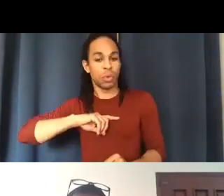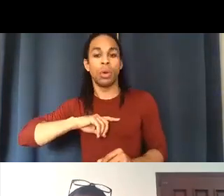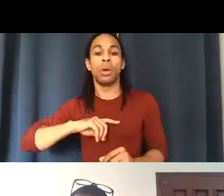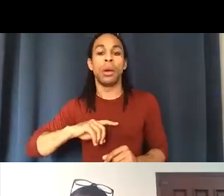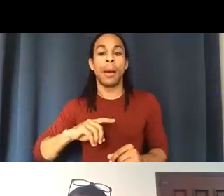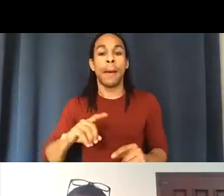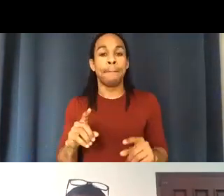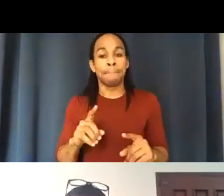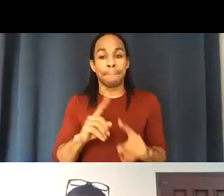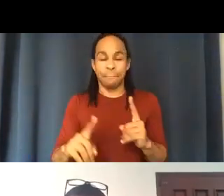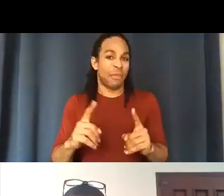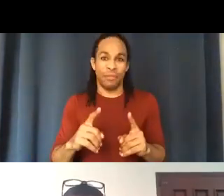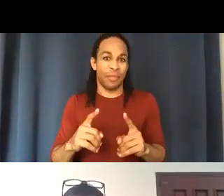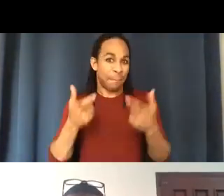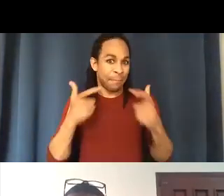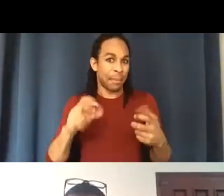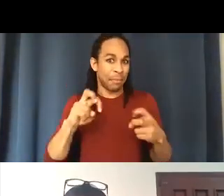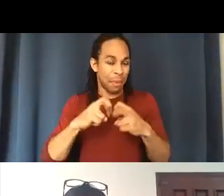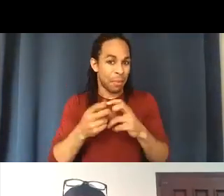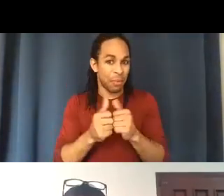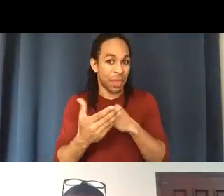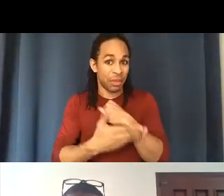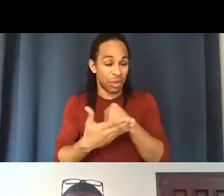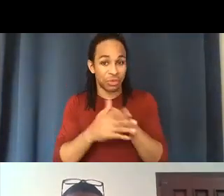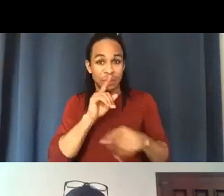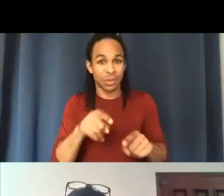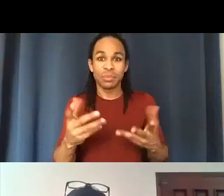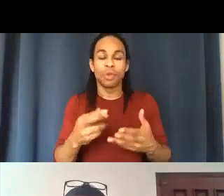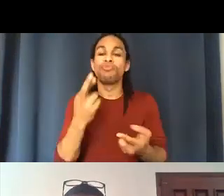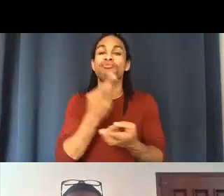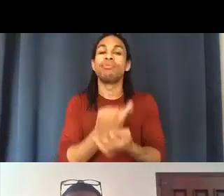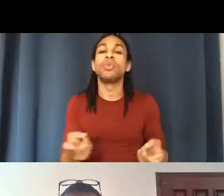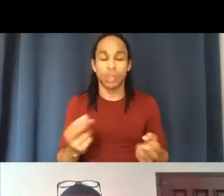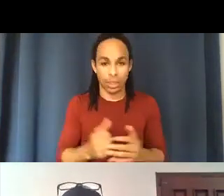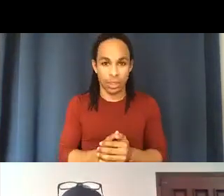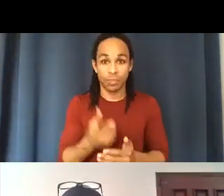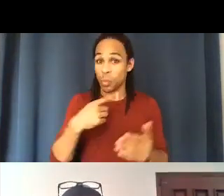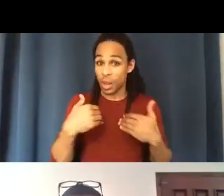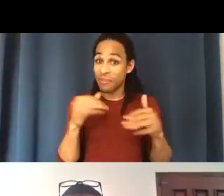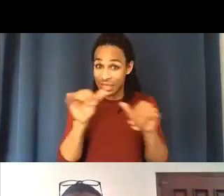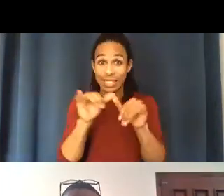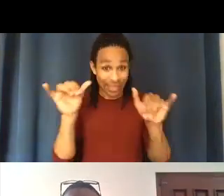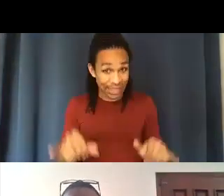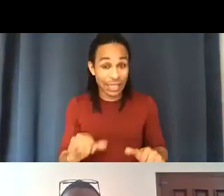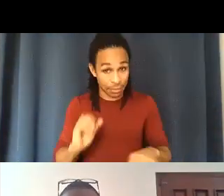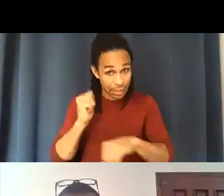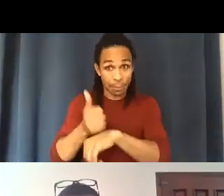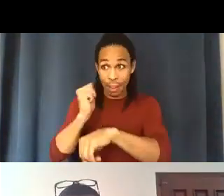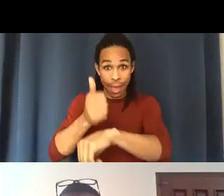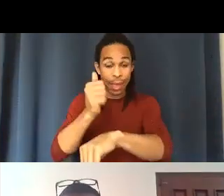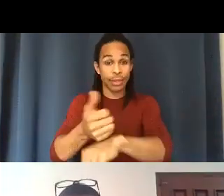the major problem with the country's response is resources. We have all the systems, we have everything in place, but